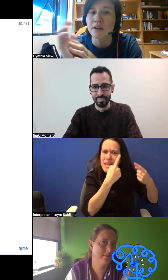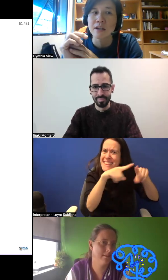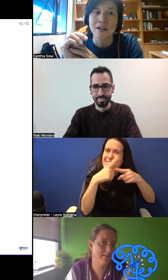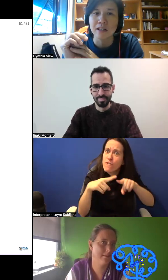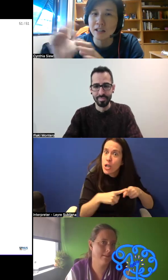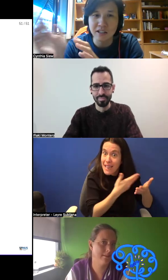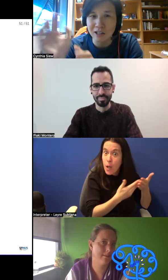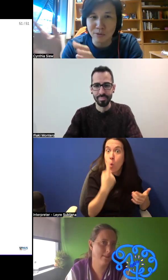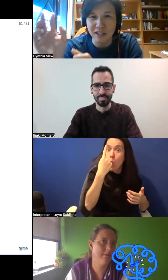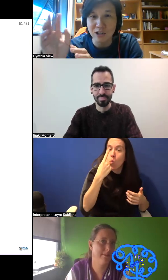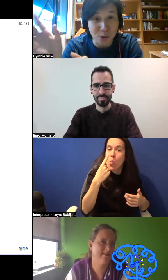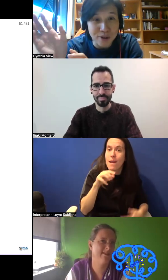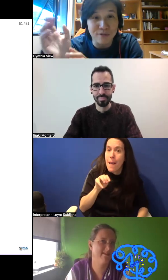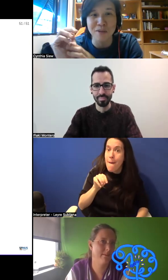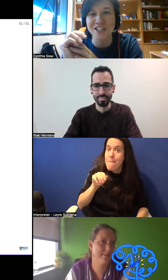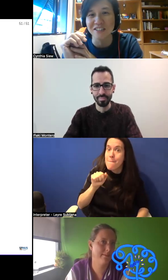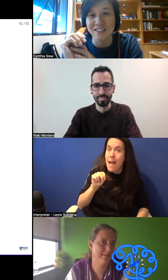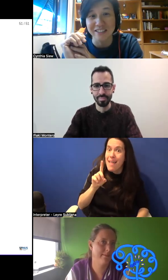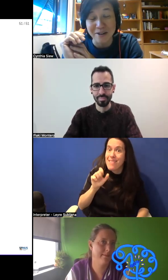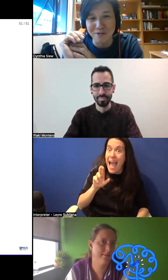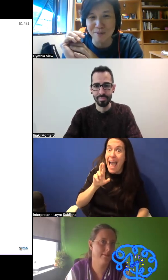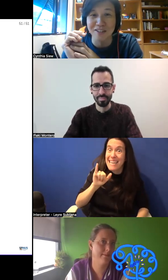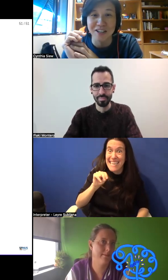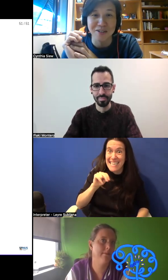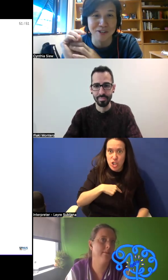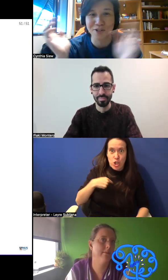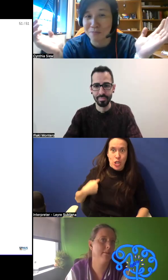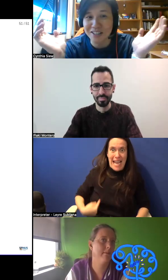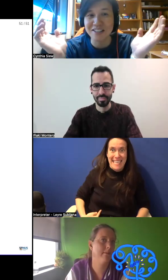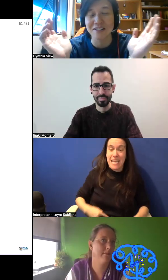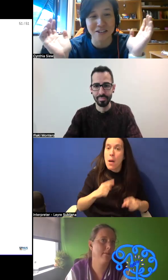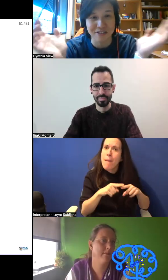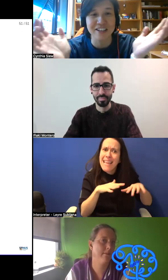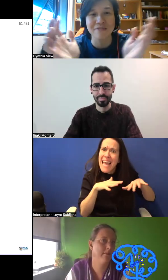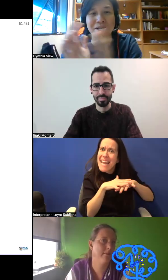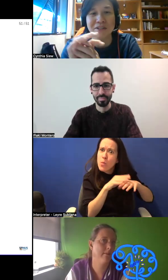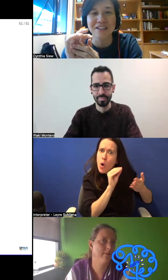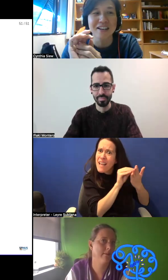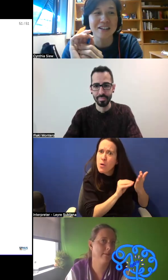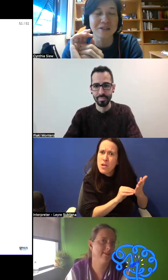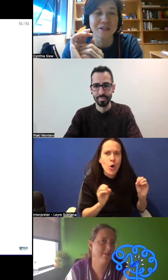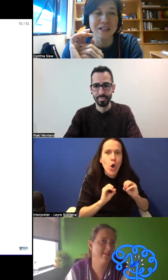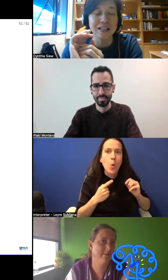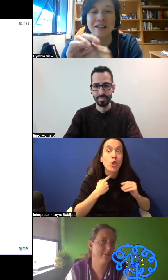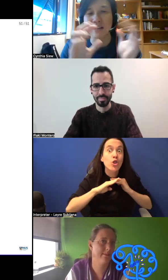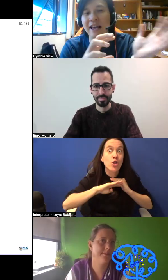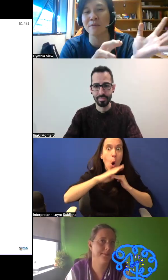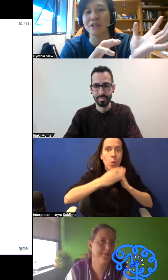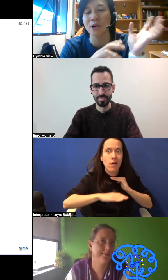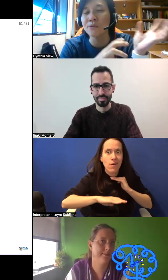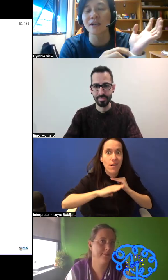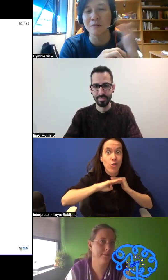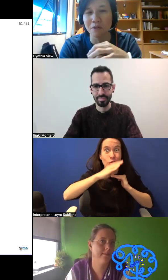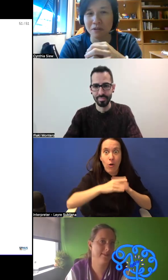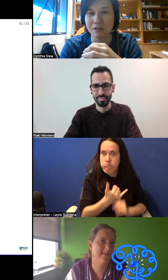Chinese. They didn't include any tone information in the network representation, which to me is not great because, in that